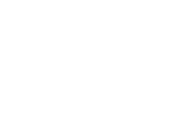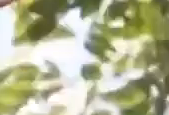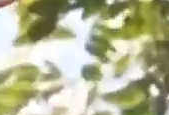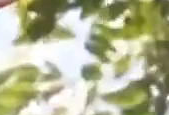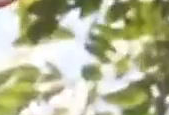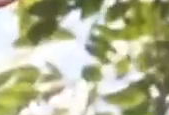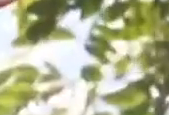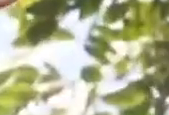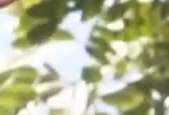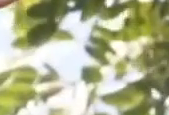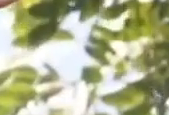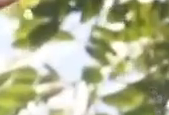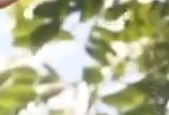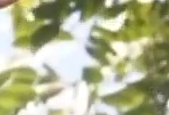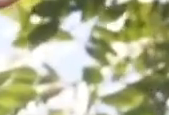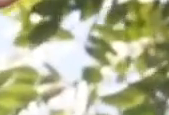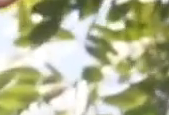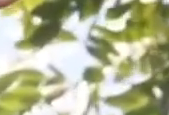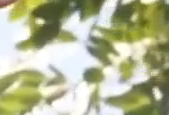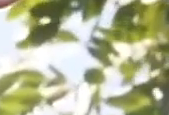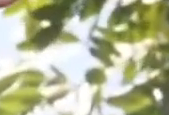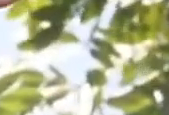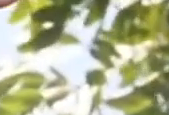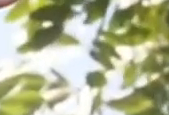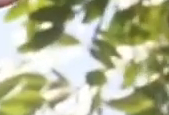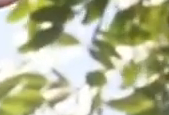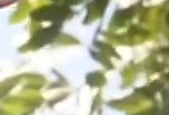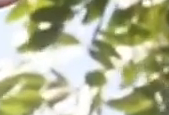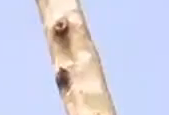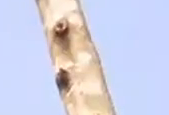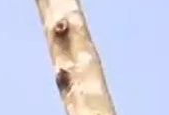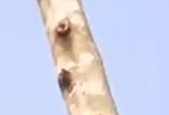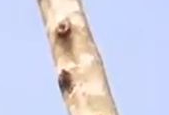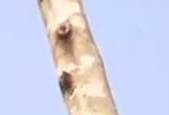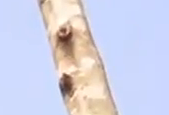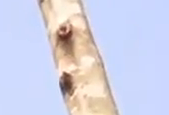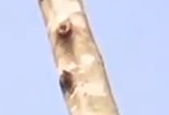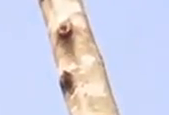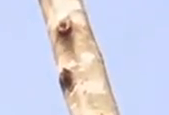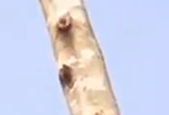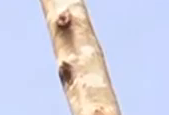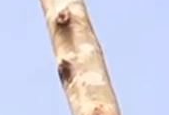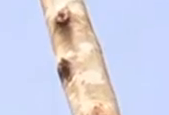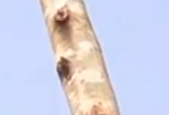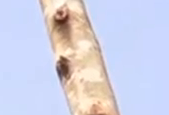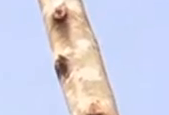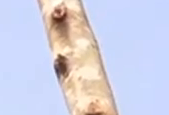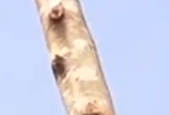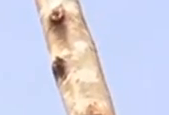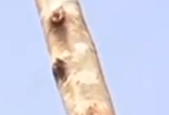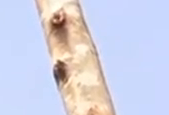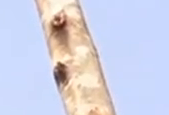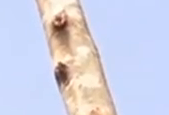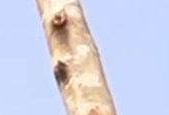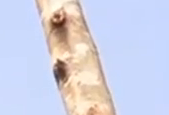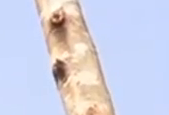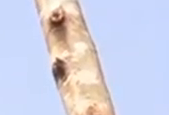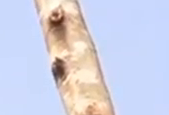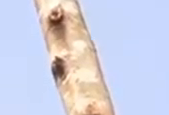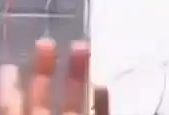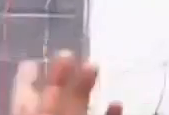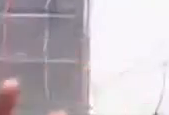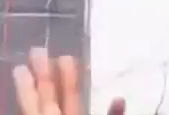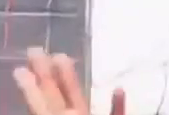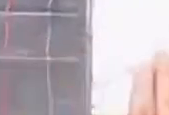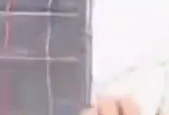locally available materials. He, however, adds that the transformer can only power 7 homesteads.